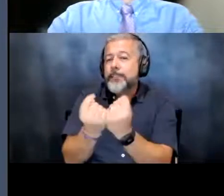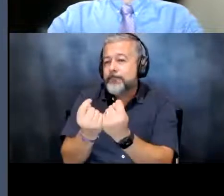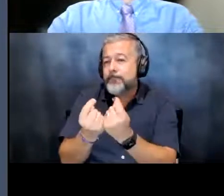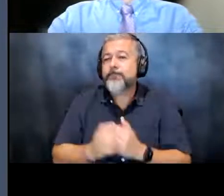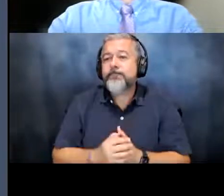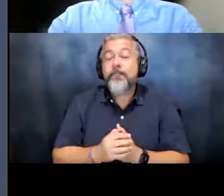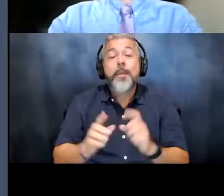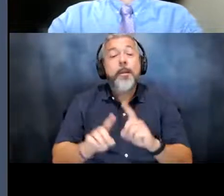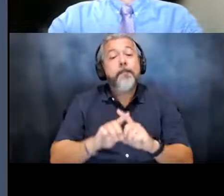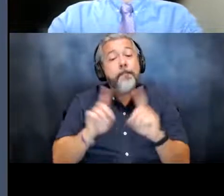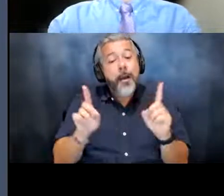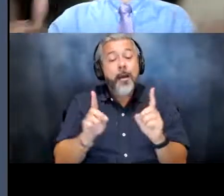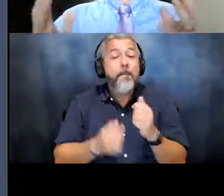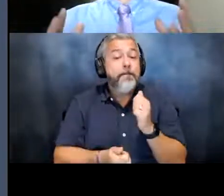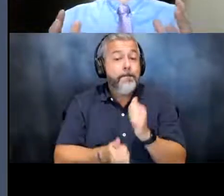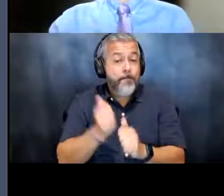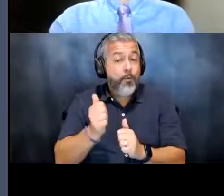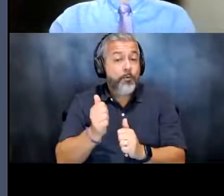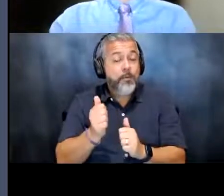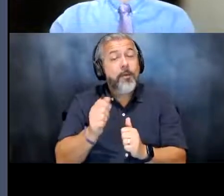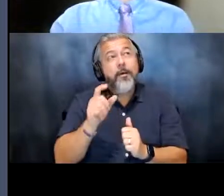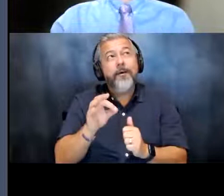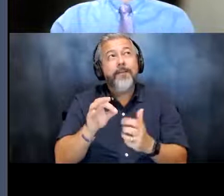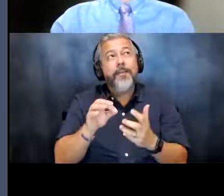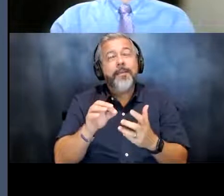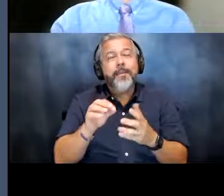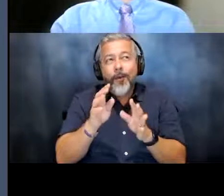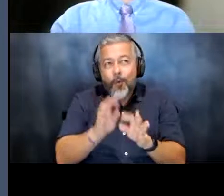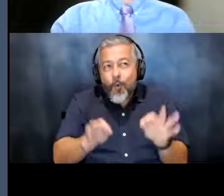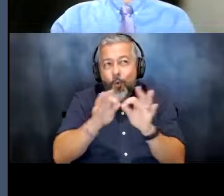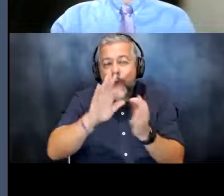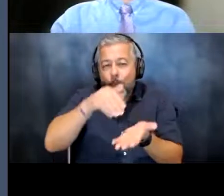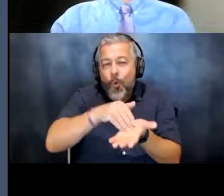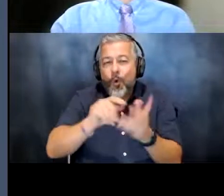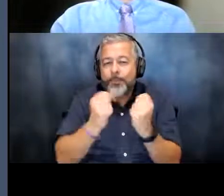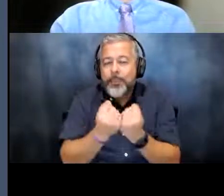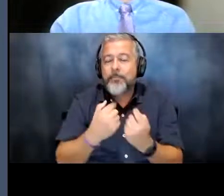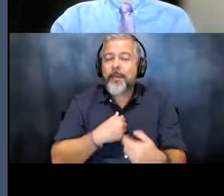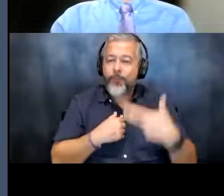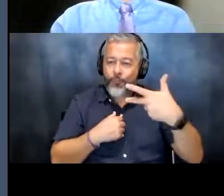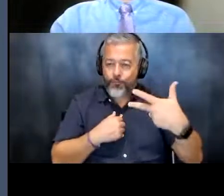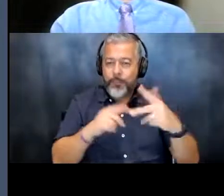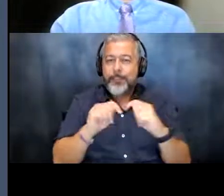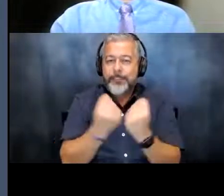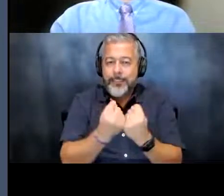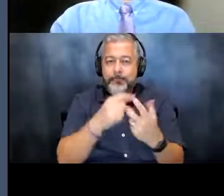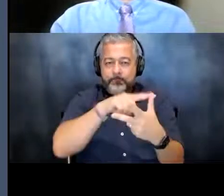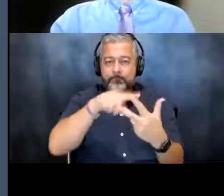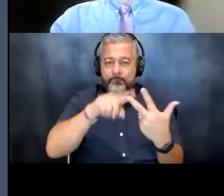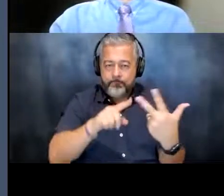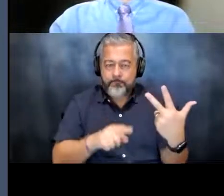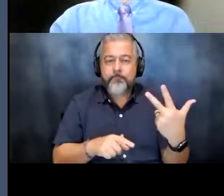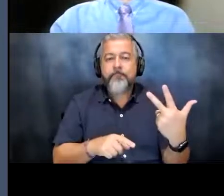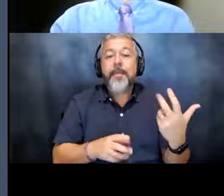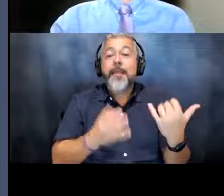but the bulk of the kind of the core team includes those three teams. And then I will turn it